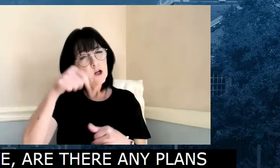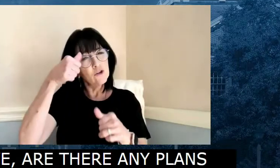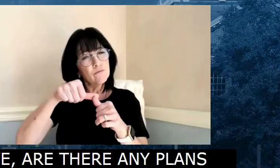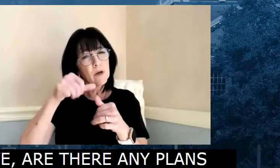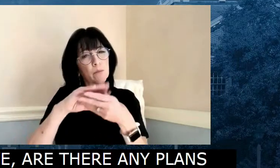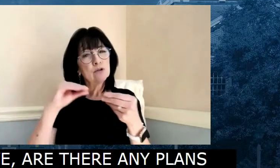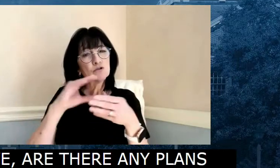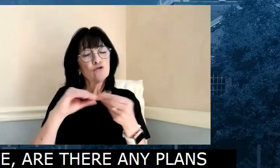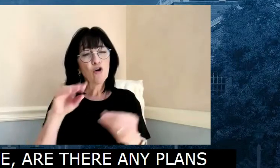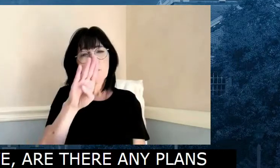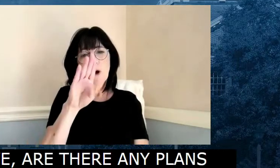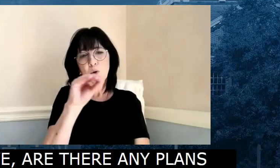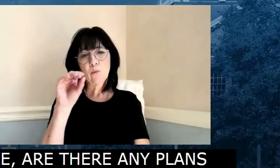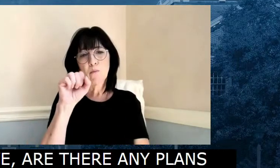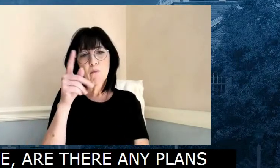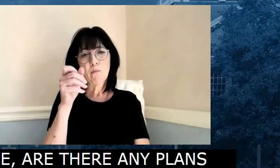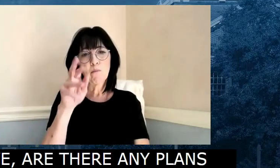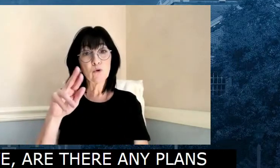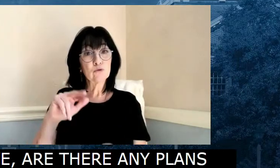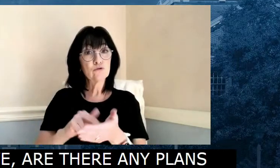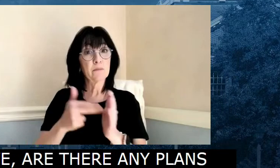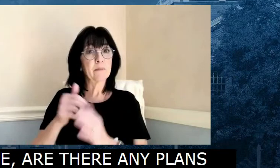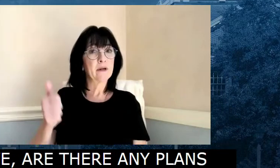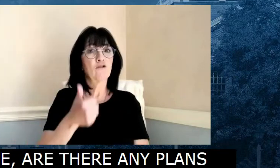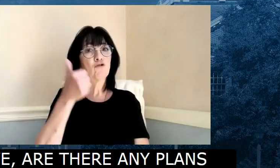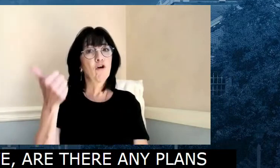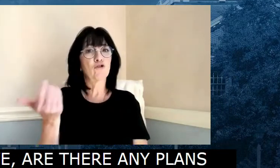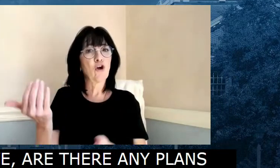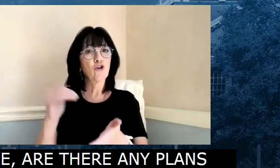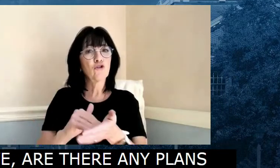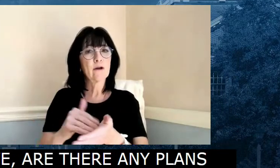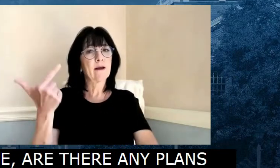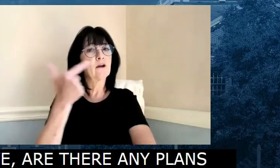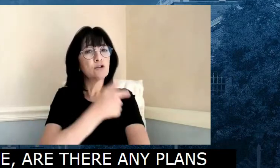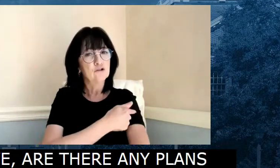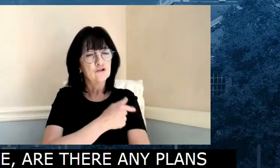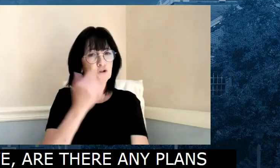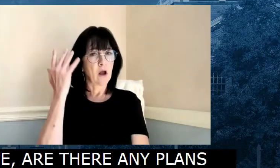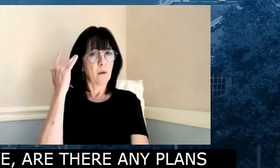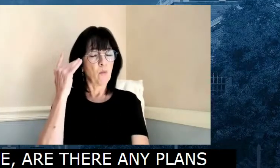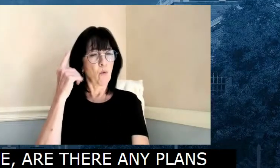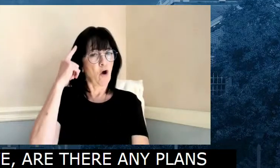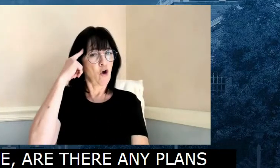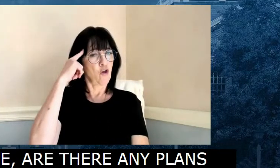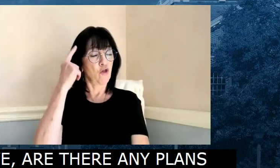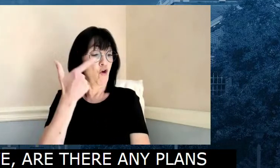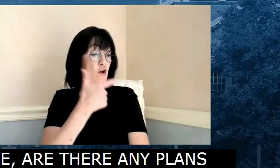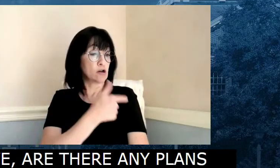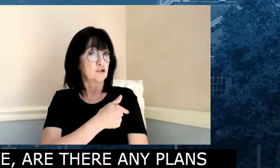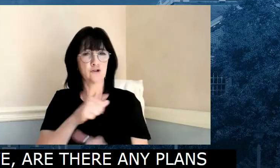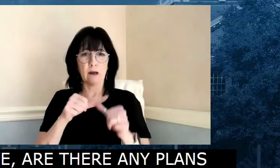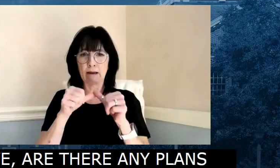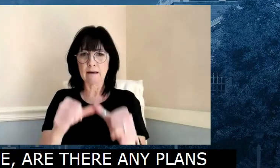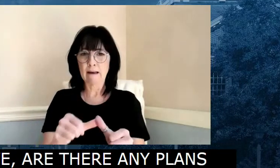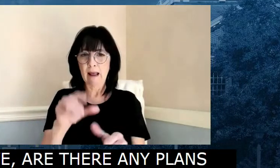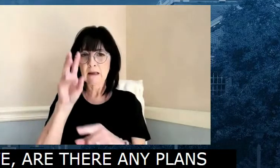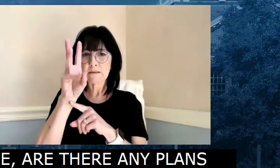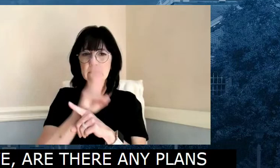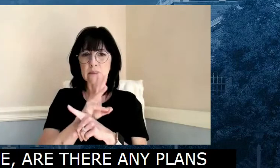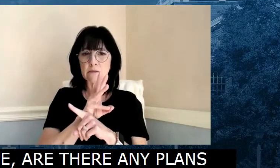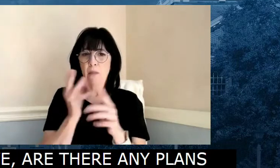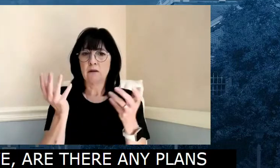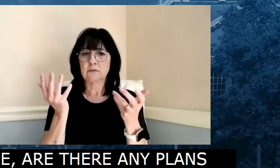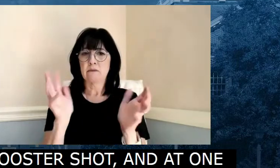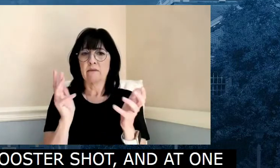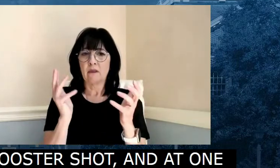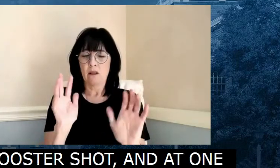people who were vaccinated in December are right on top of being 6 months out. And at one point there was talk about having another round of booster shots at